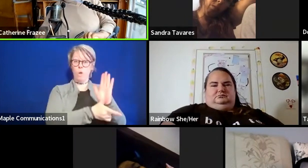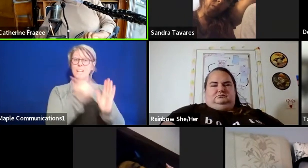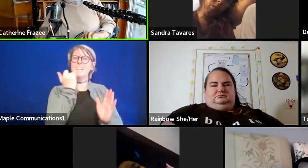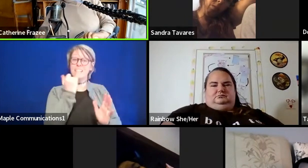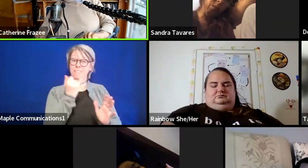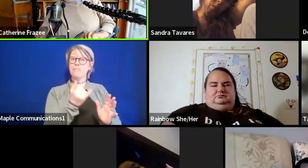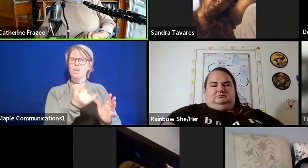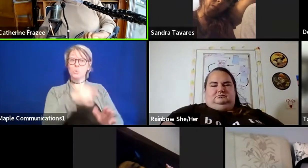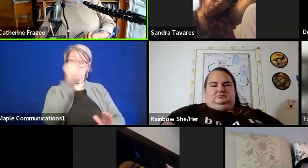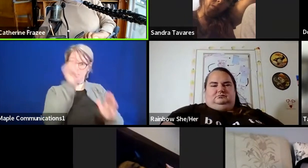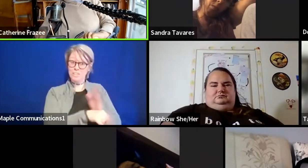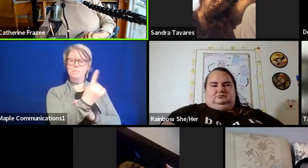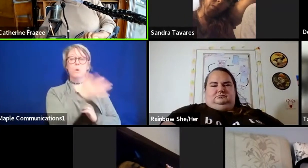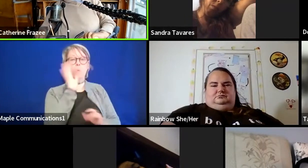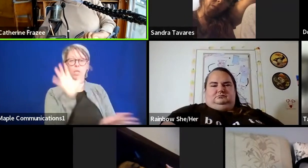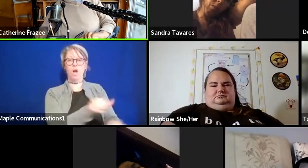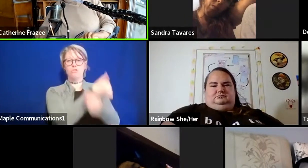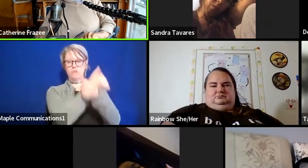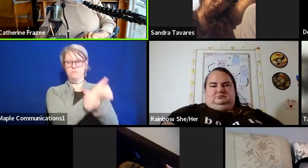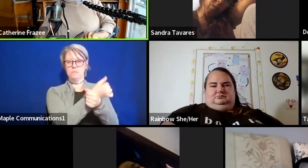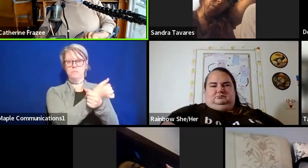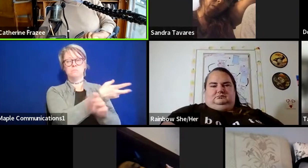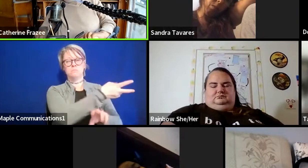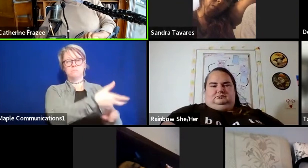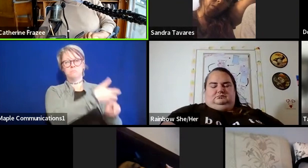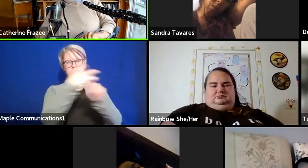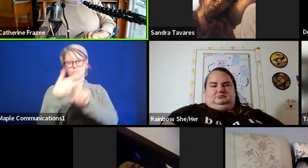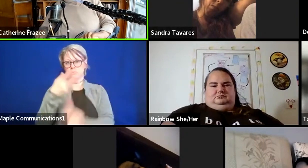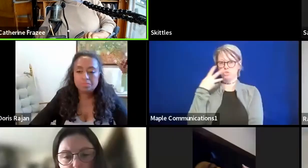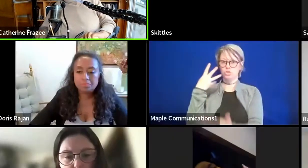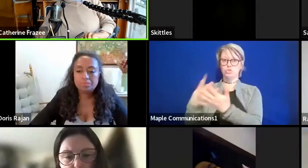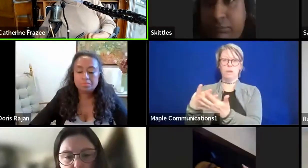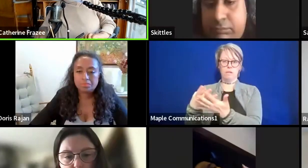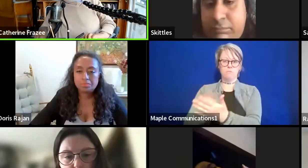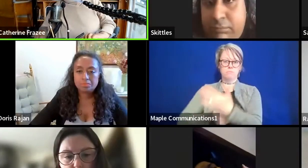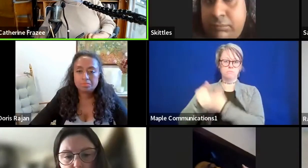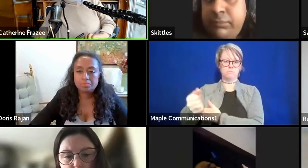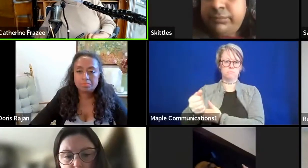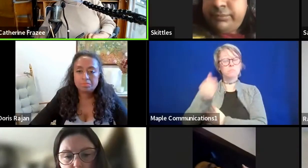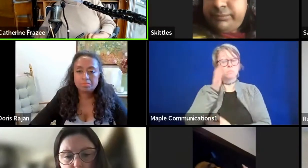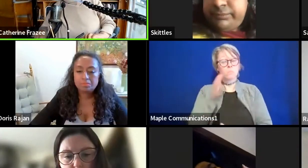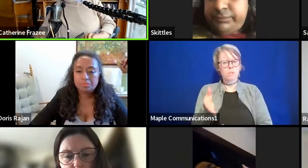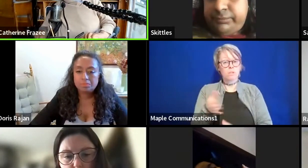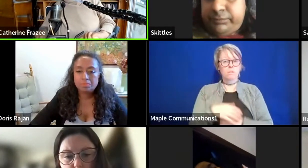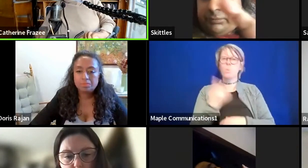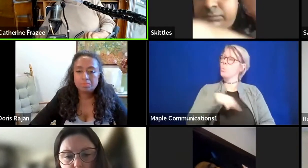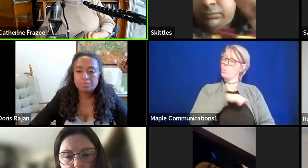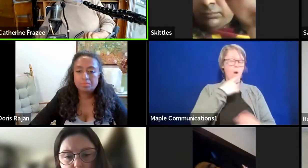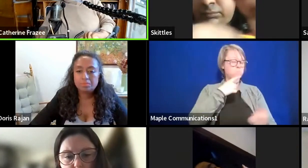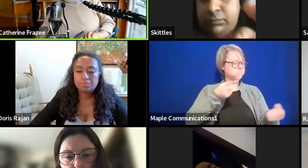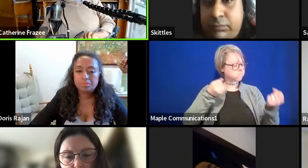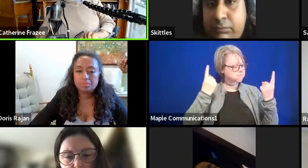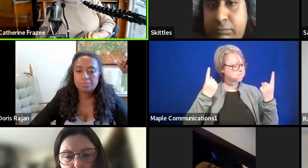to be arrested and you're going to be taken to jail and you're going to be there a very long time. We all know that.